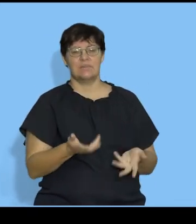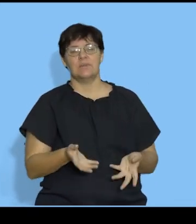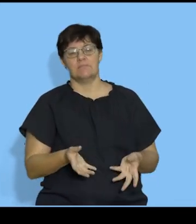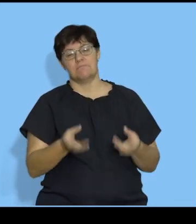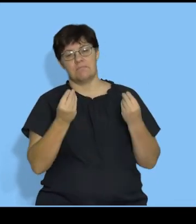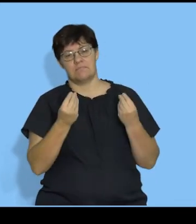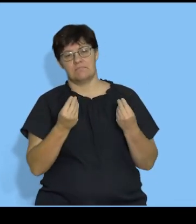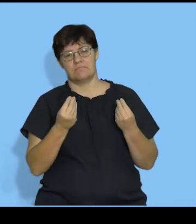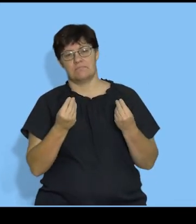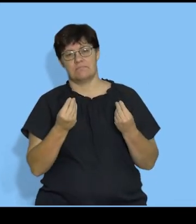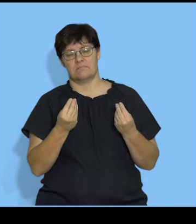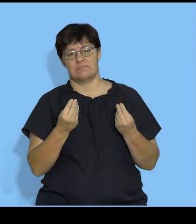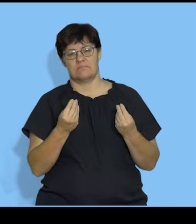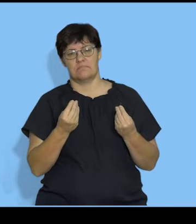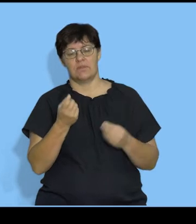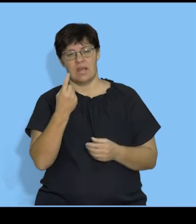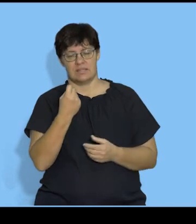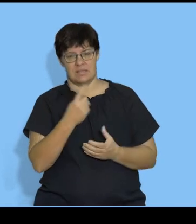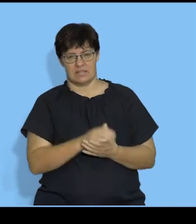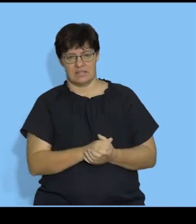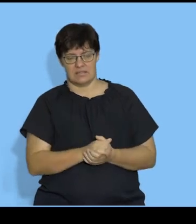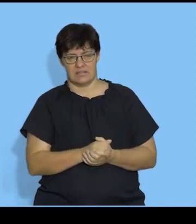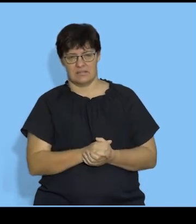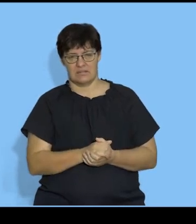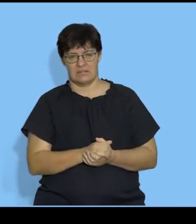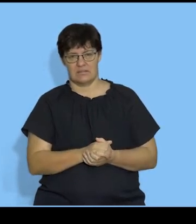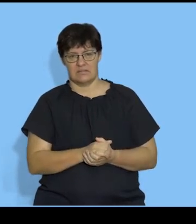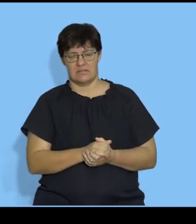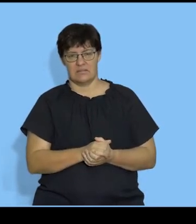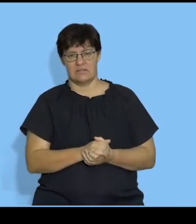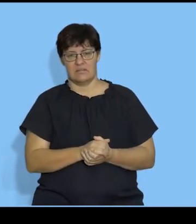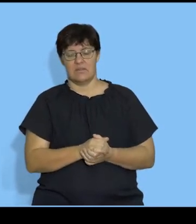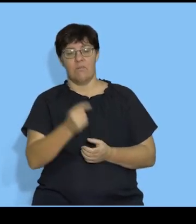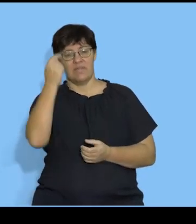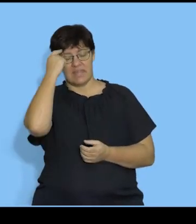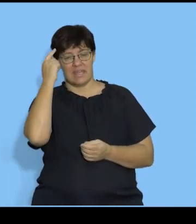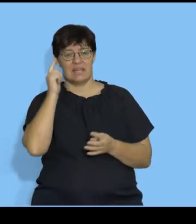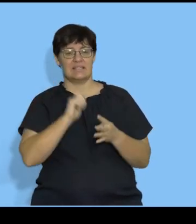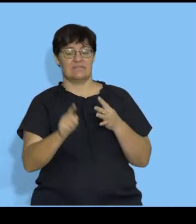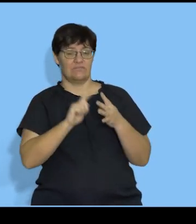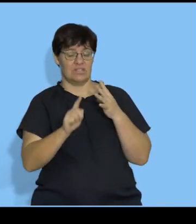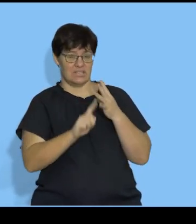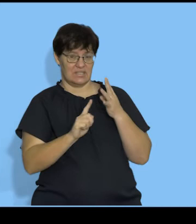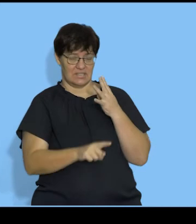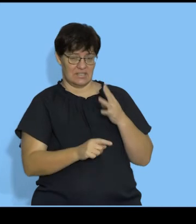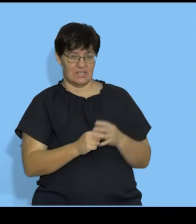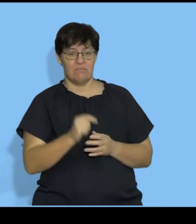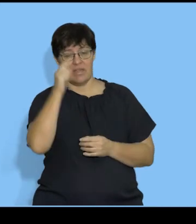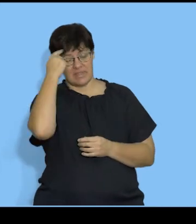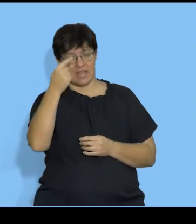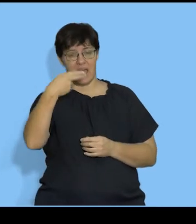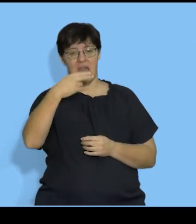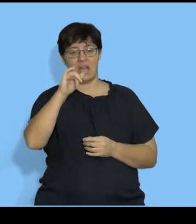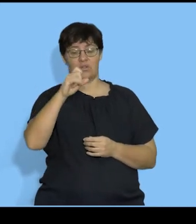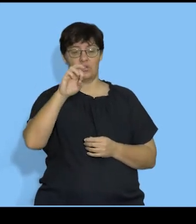and understand. So if we think of different elements, we can think of hydrogen in terms of the